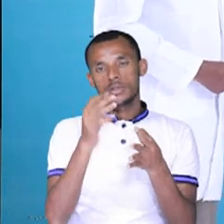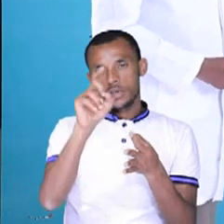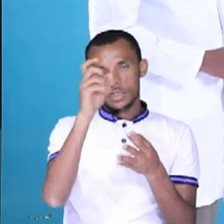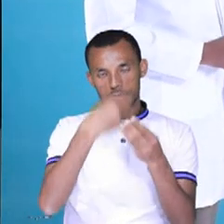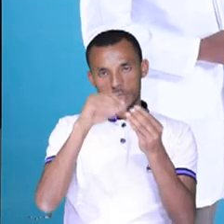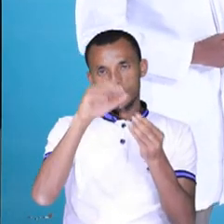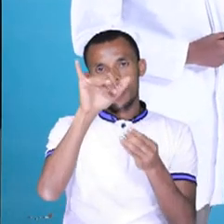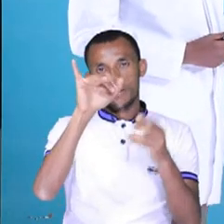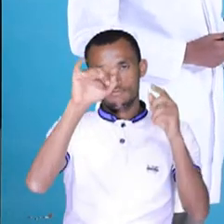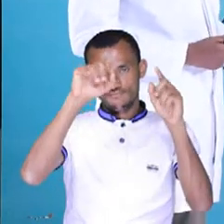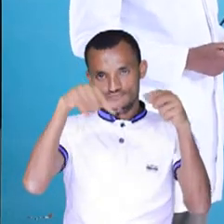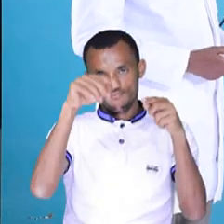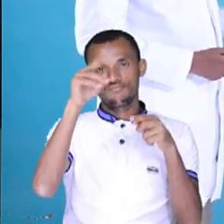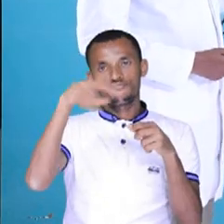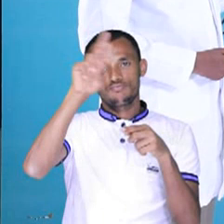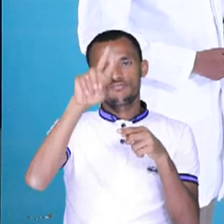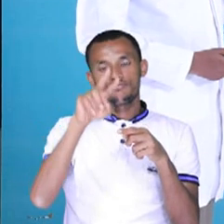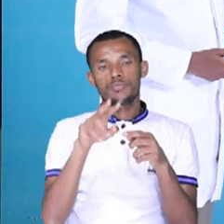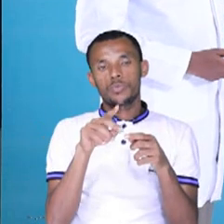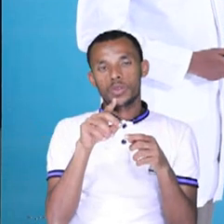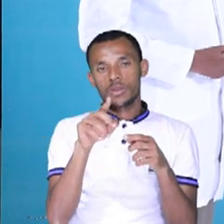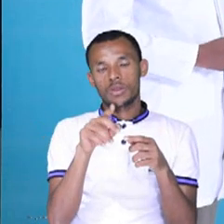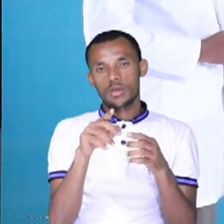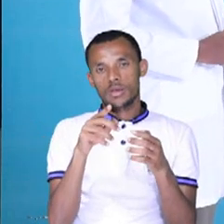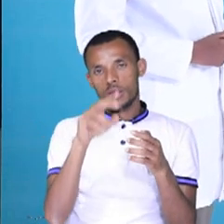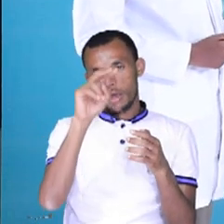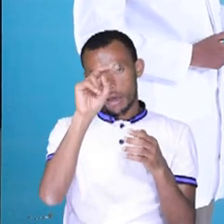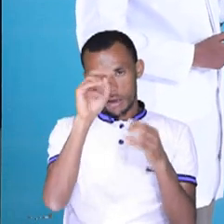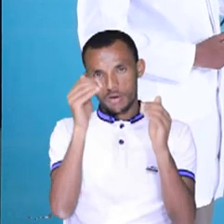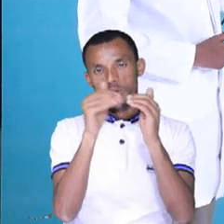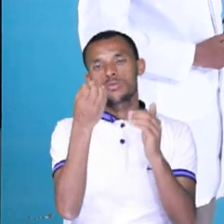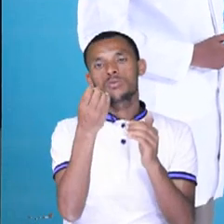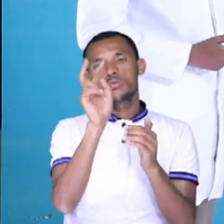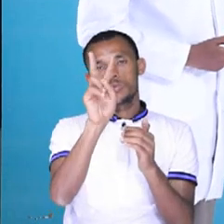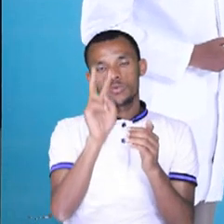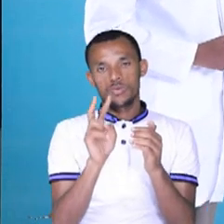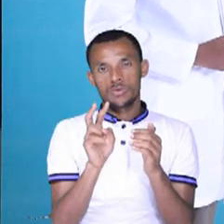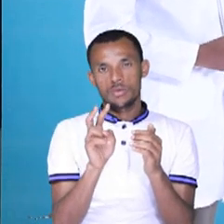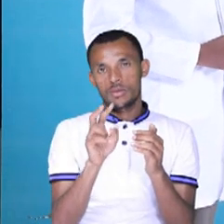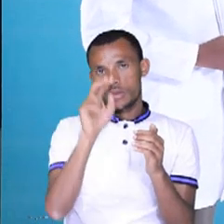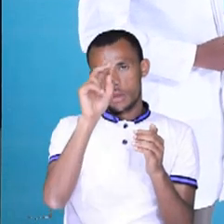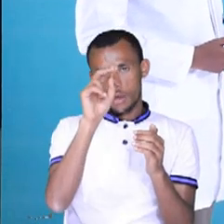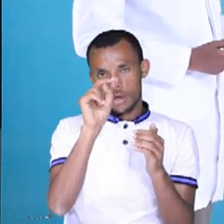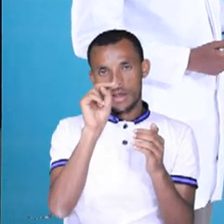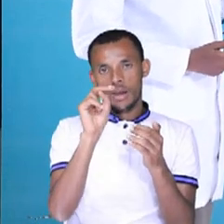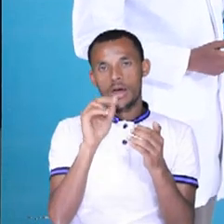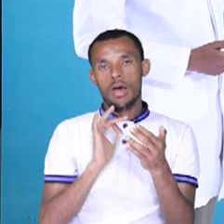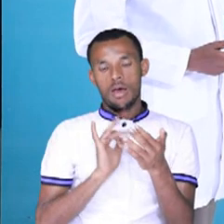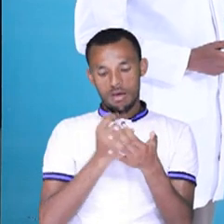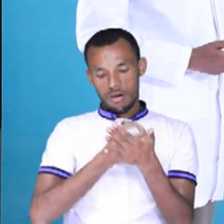X plus y the whole squared. Your n, it was equal to 2. So wherever I saw n, I have to write